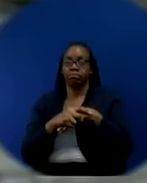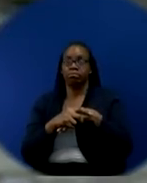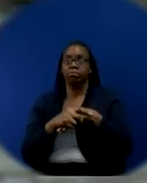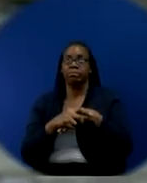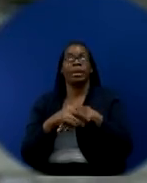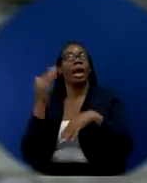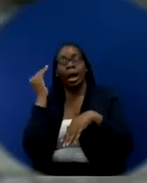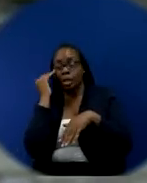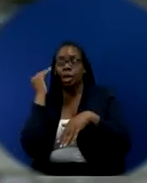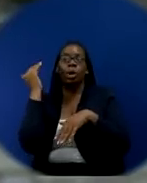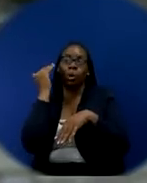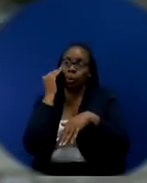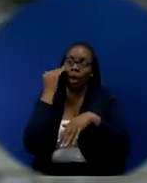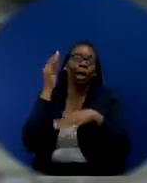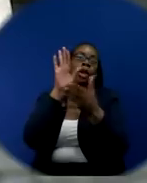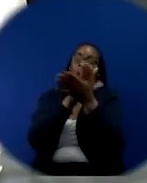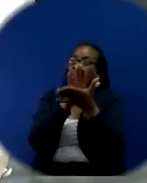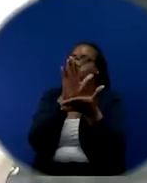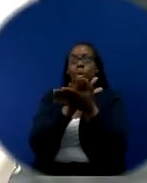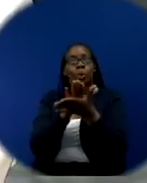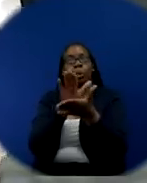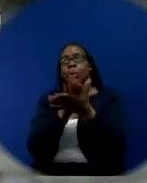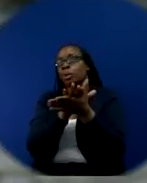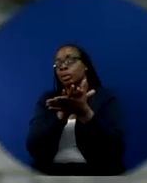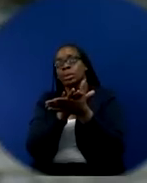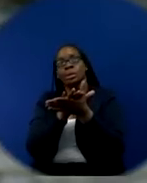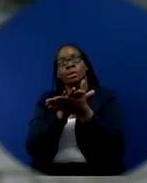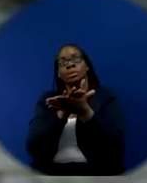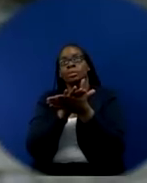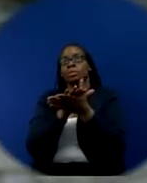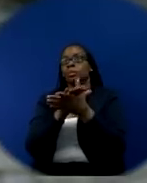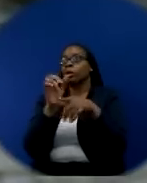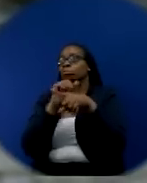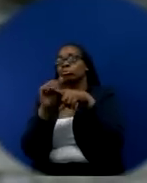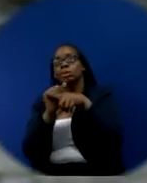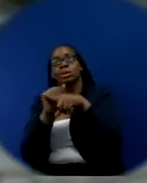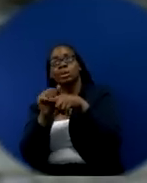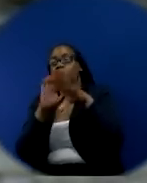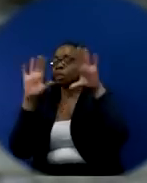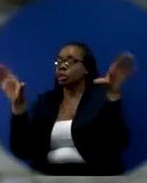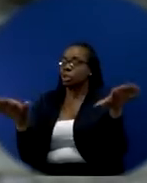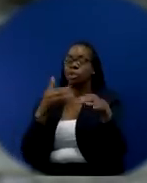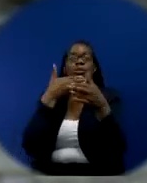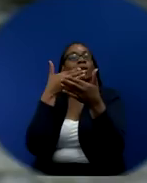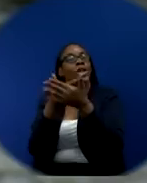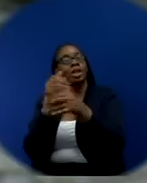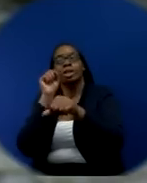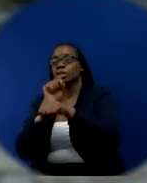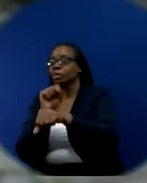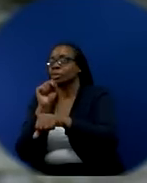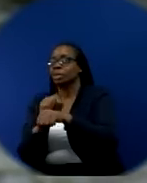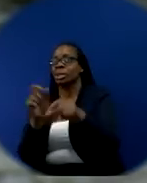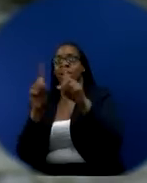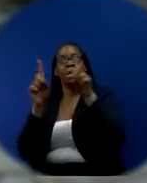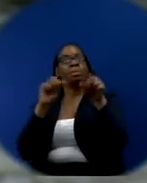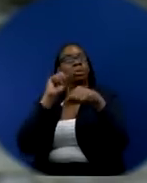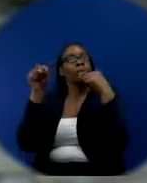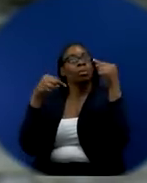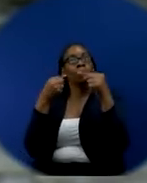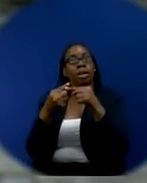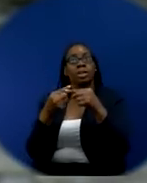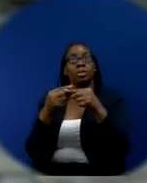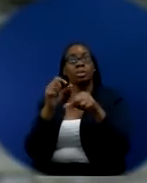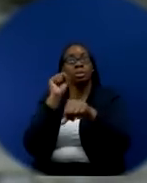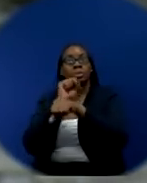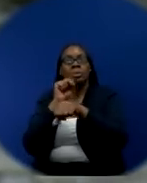I know you went to school or you went to training and you're doing well on your job, but when you allow that